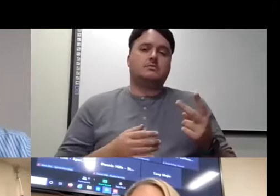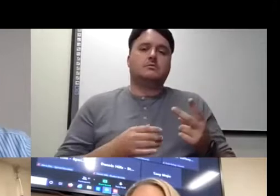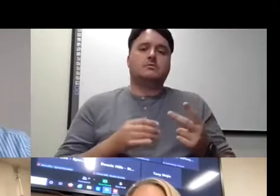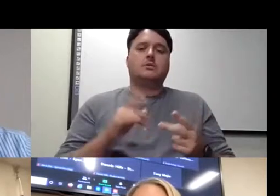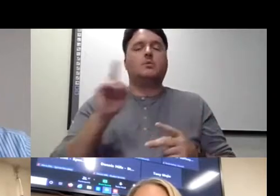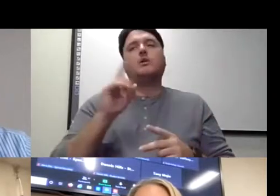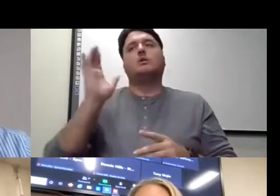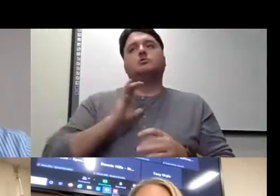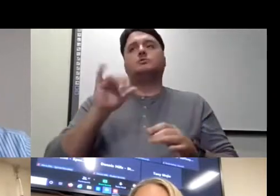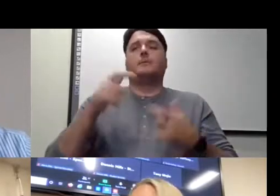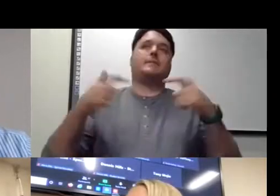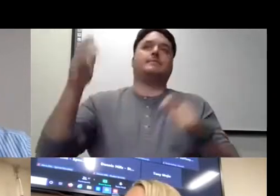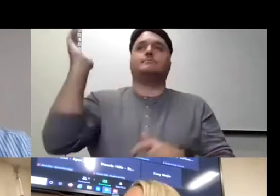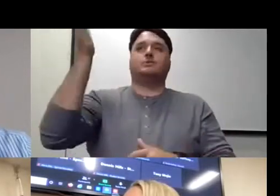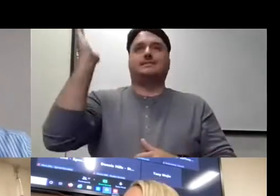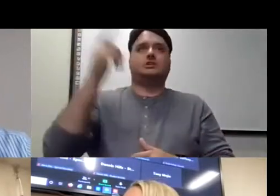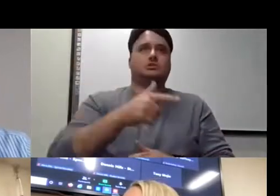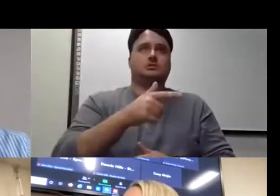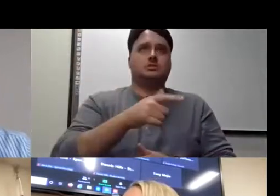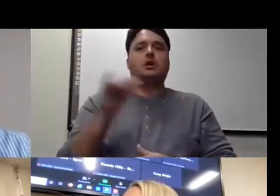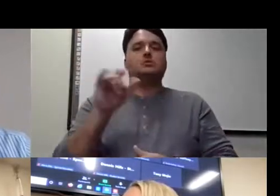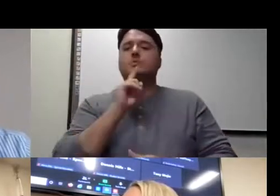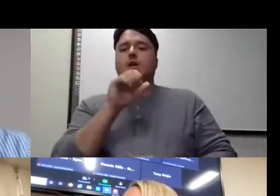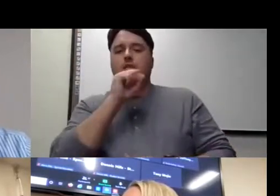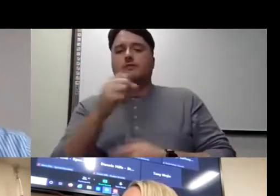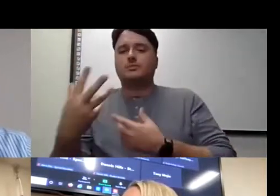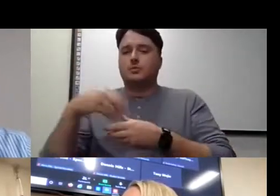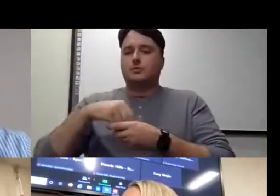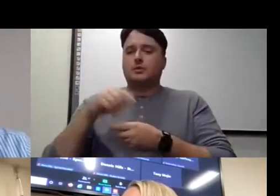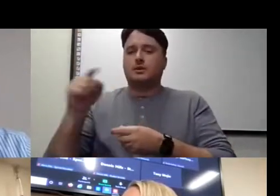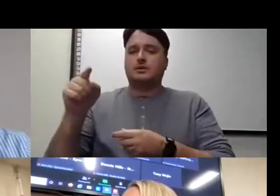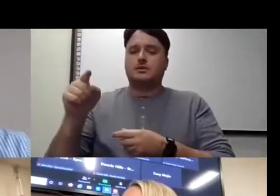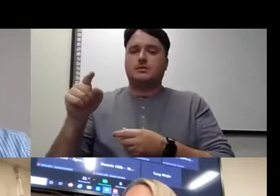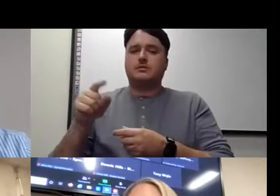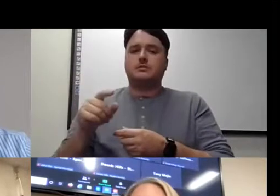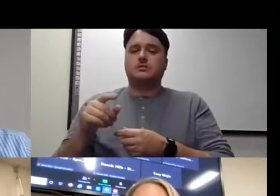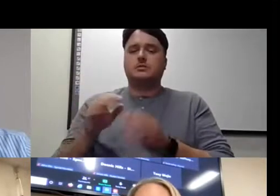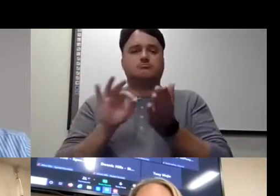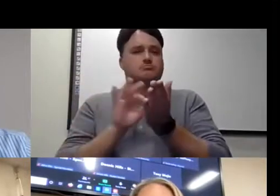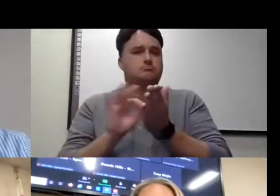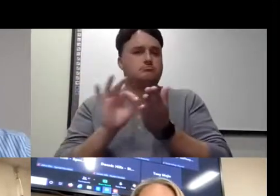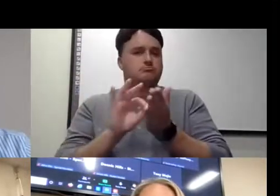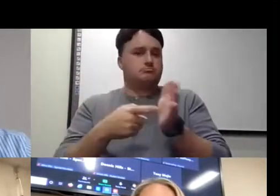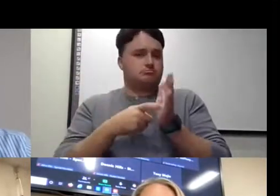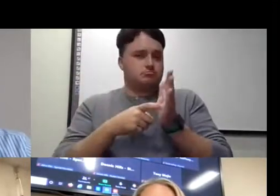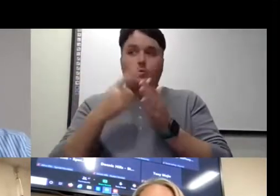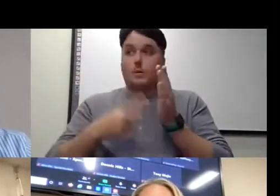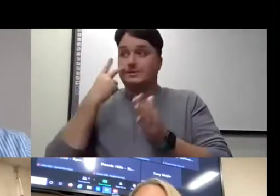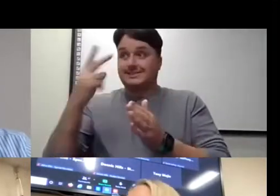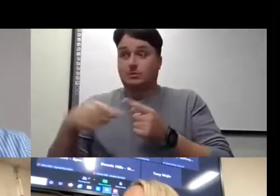it's like a presentation. And I'd also really love to like incorporate like rubrics for what we see when we go